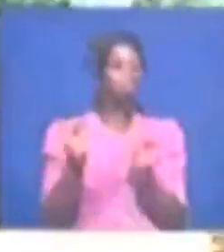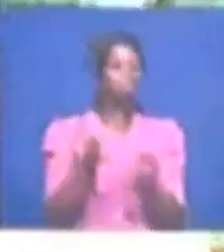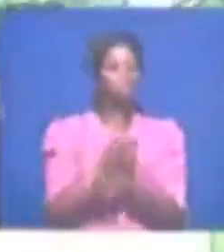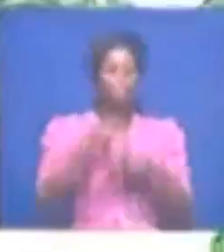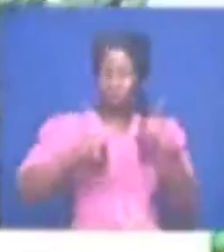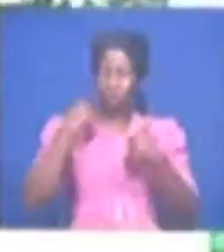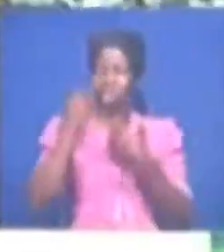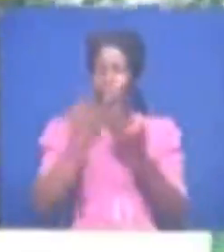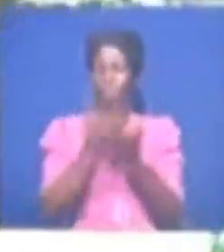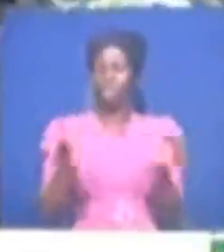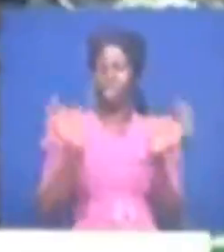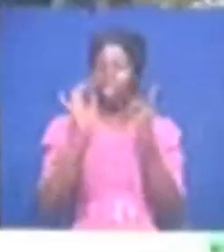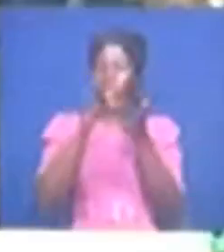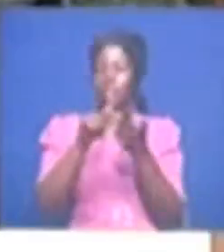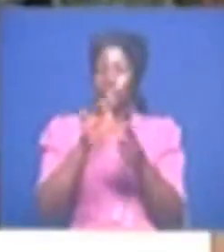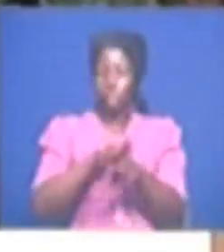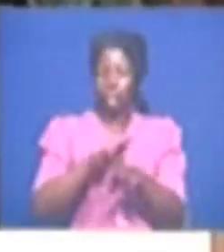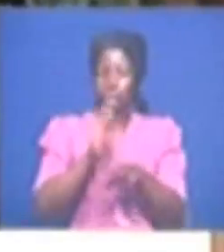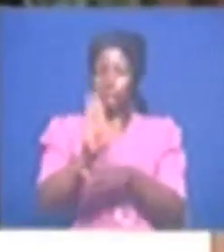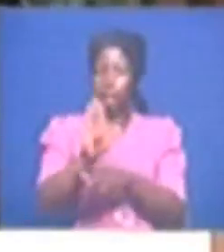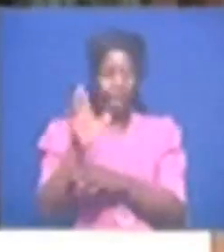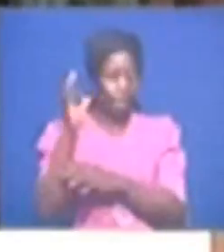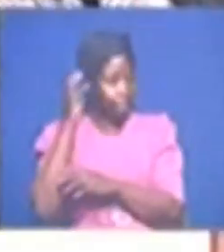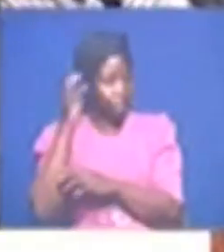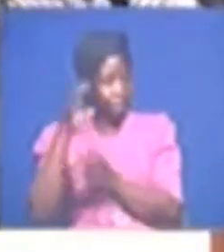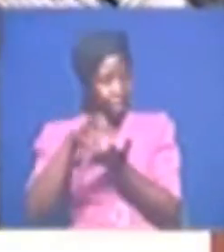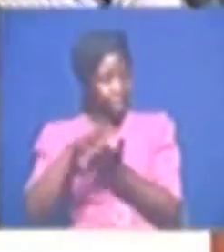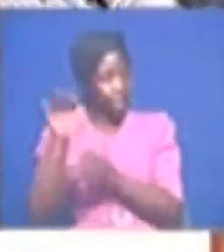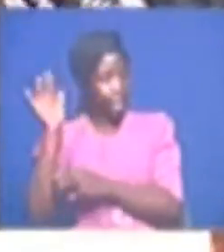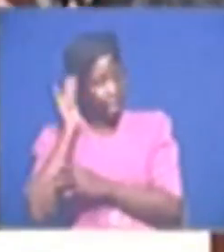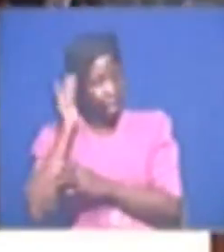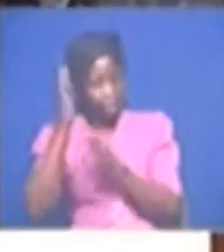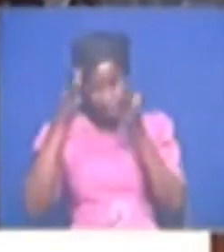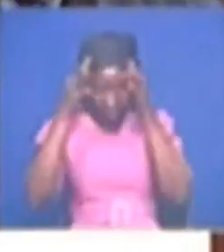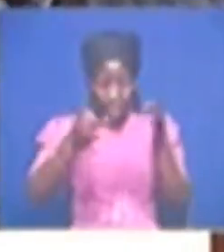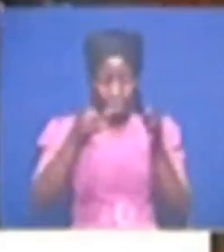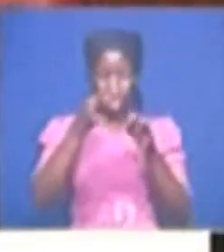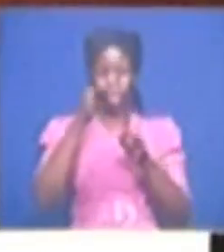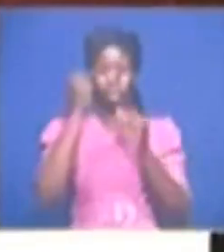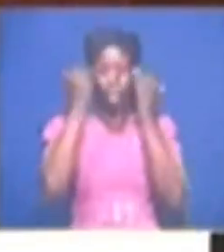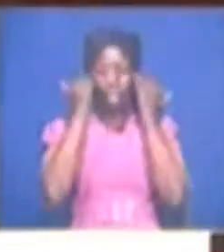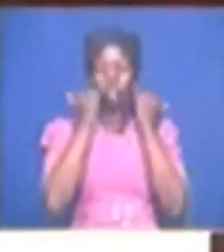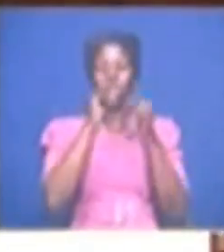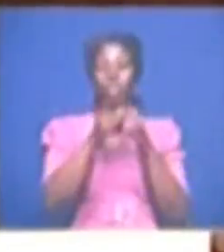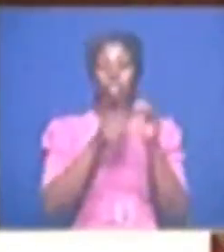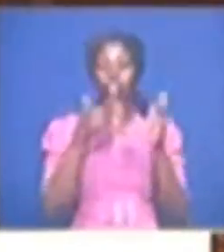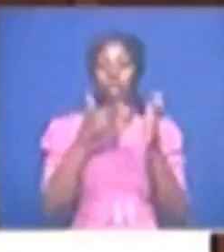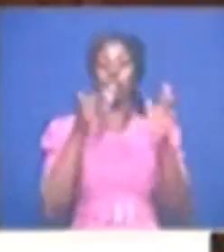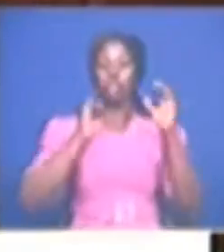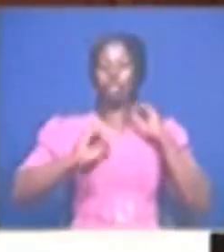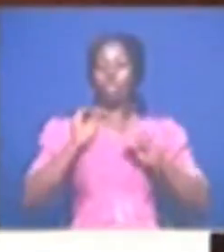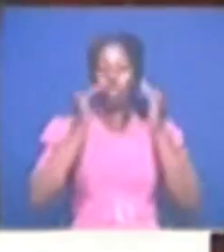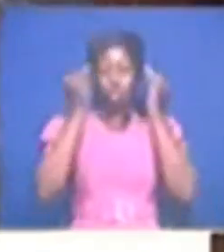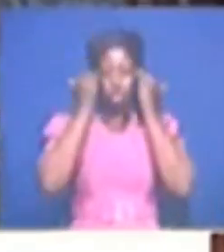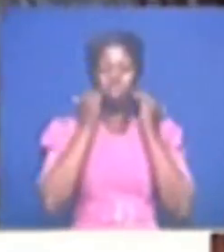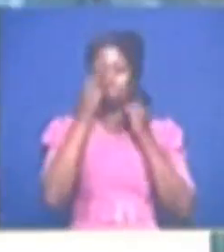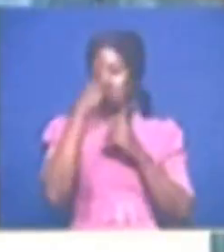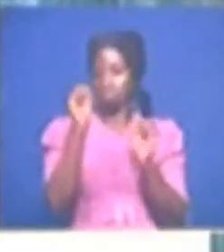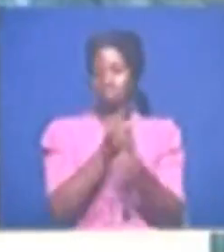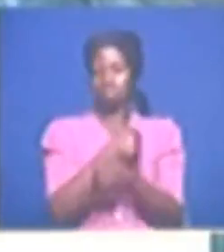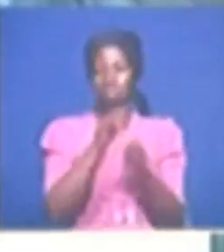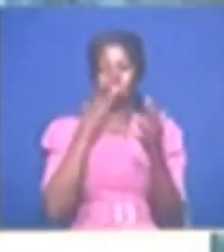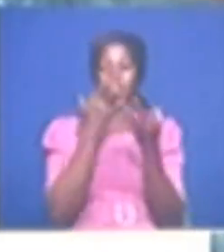until their cases are heard and determined by the court. According to the Anti-Corruption Court, the suspects cannot be released on bond since